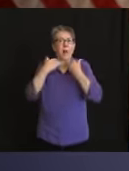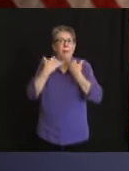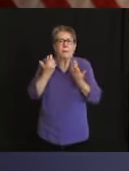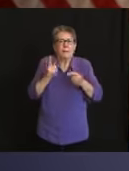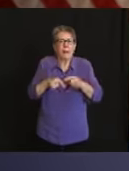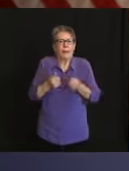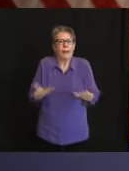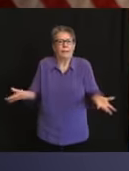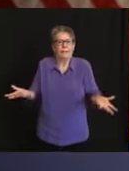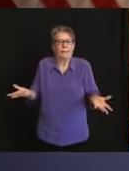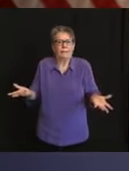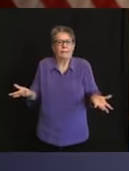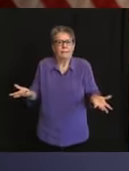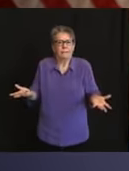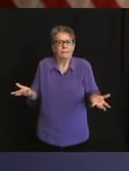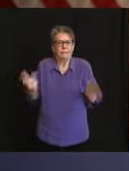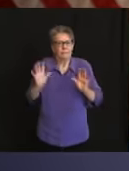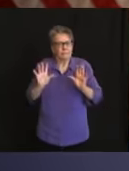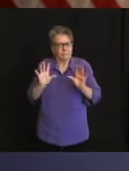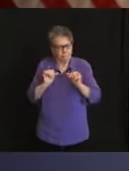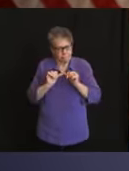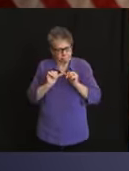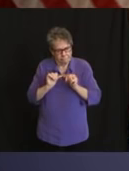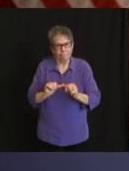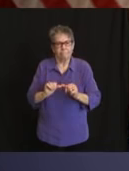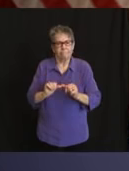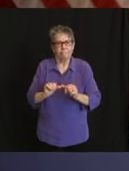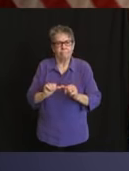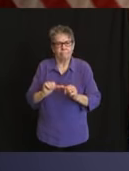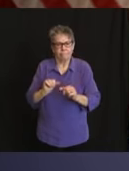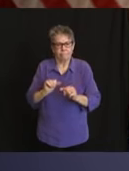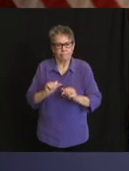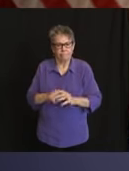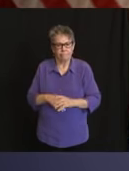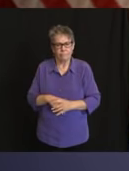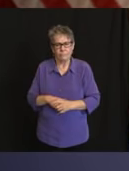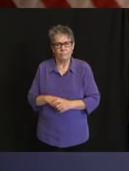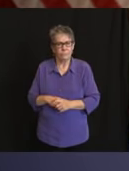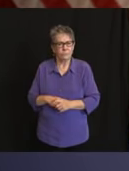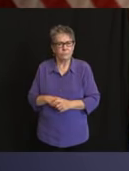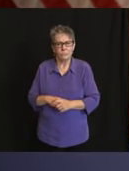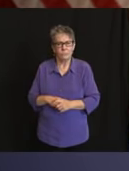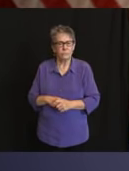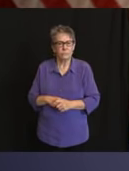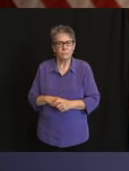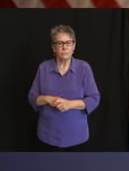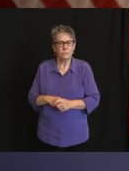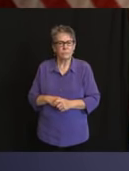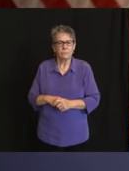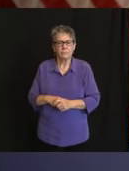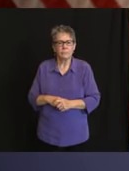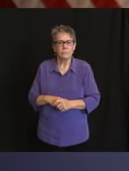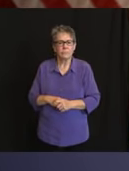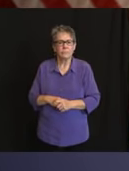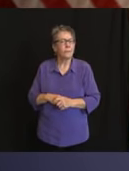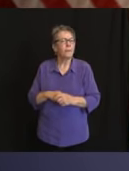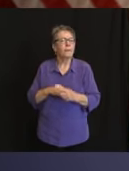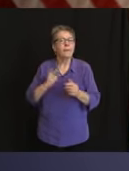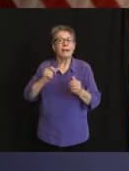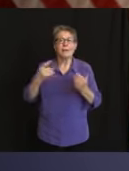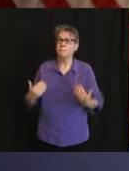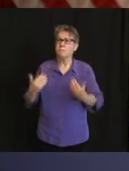top of my head, but I'm probably about right for that. The last thing we should be doing is leaving states in the lurch. The good